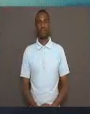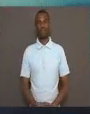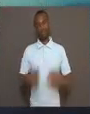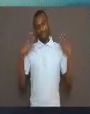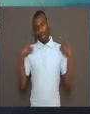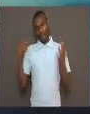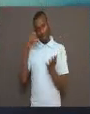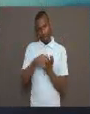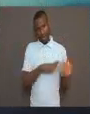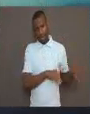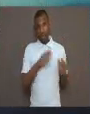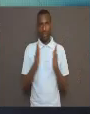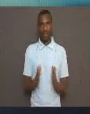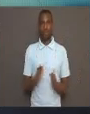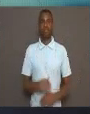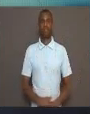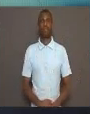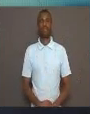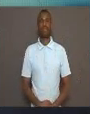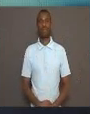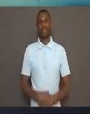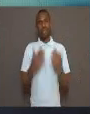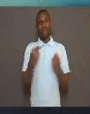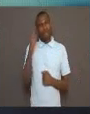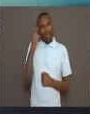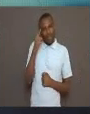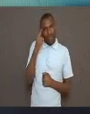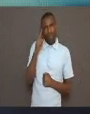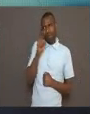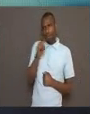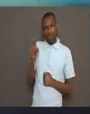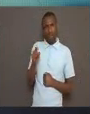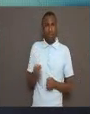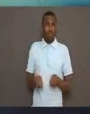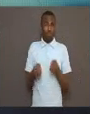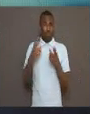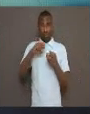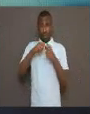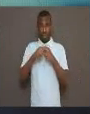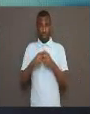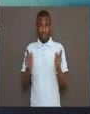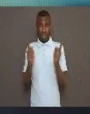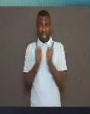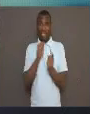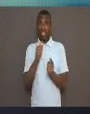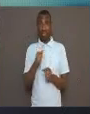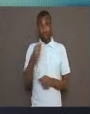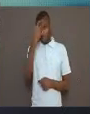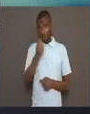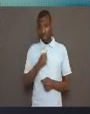Hello again, students. I hope you did not have too much trouble with this problem.